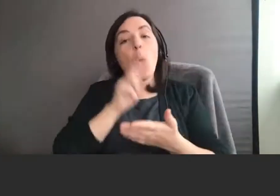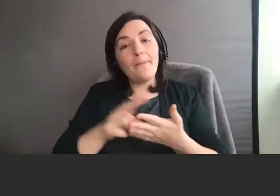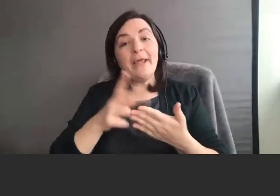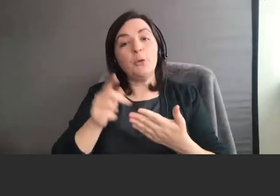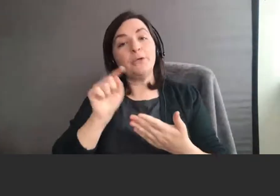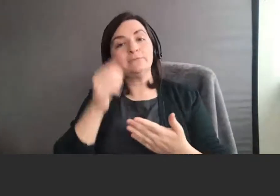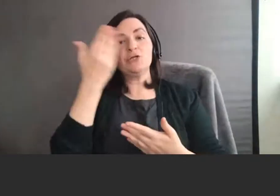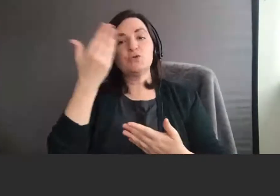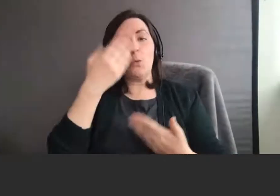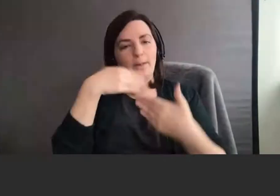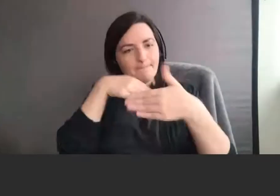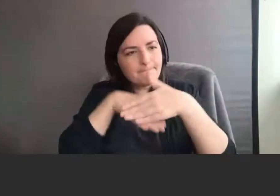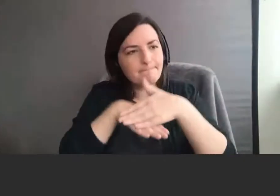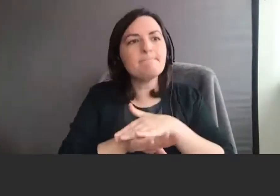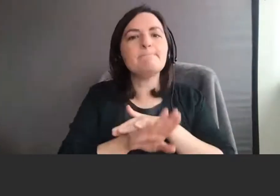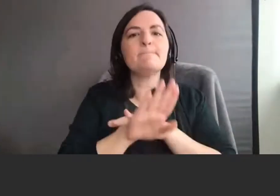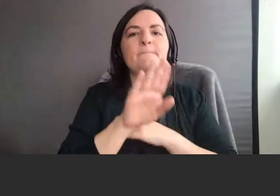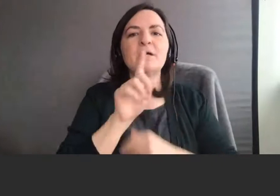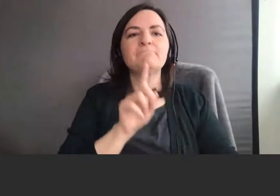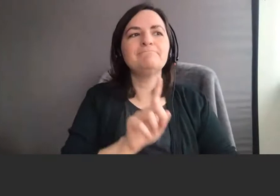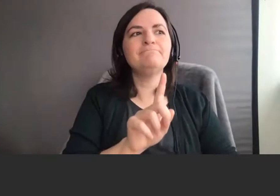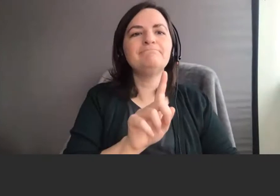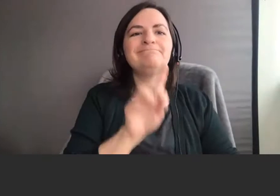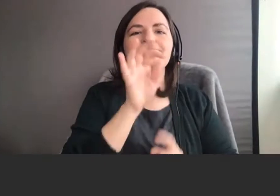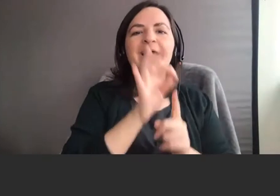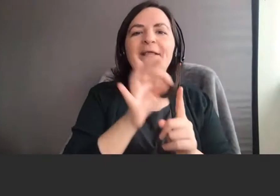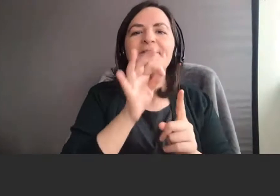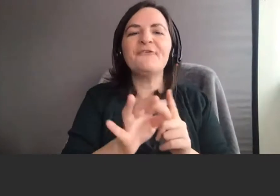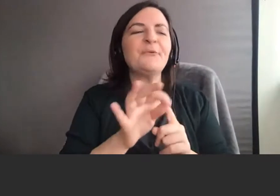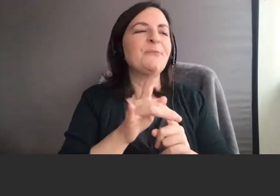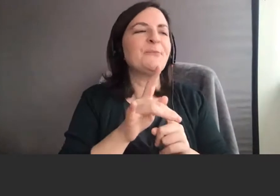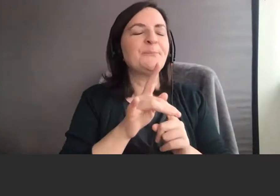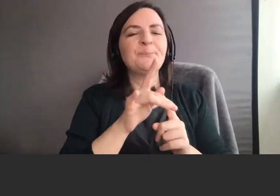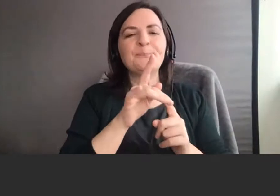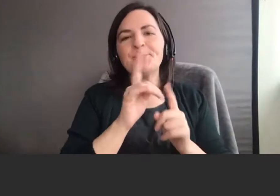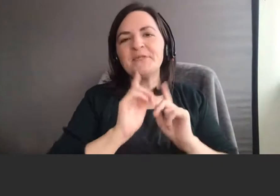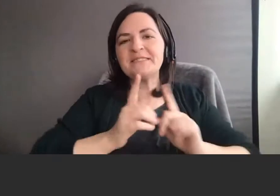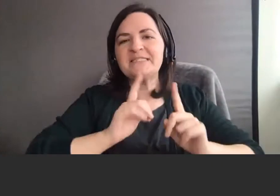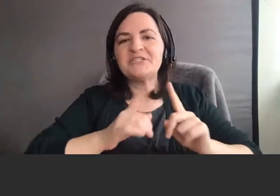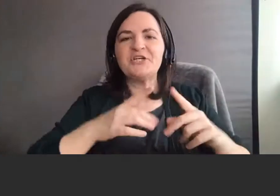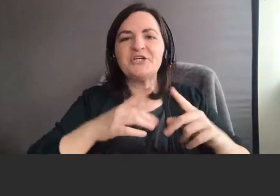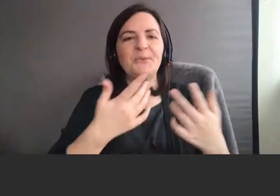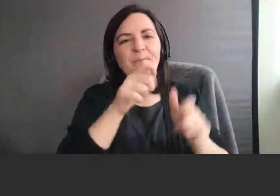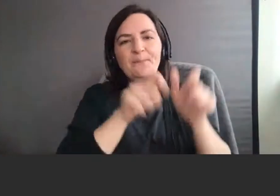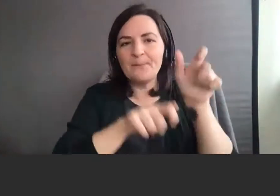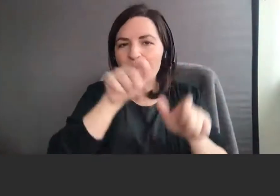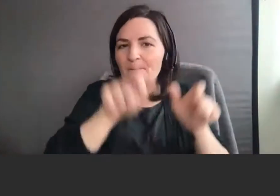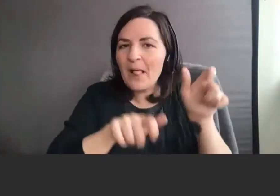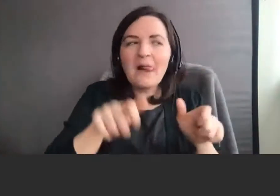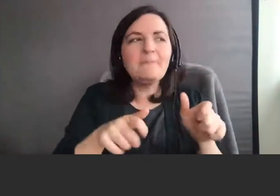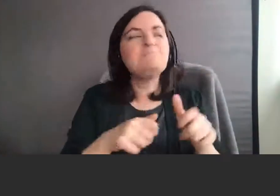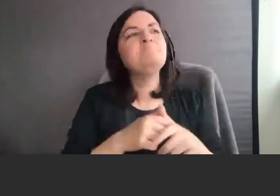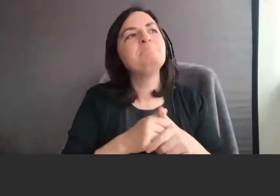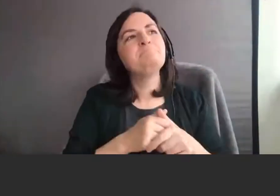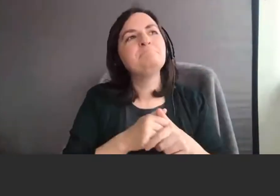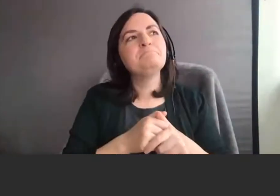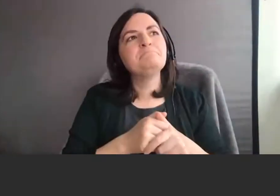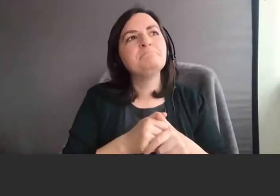school and you would interview teachers or pupils. You might go into